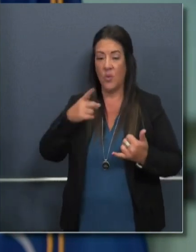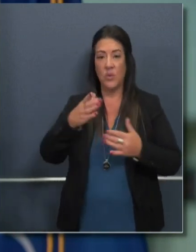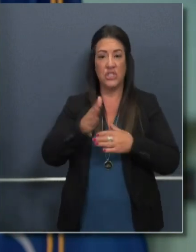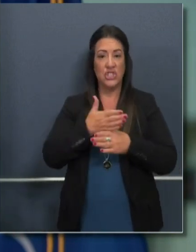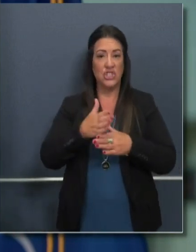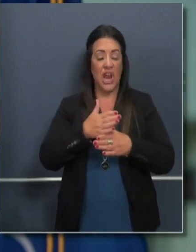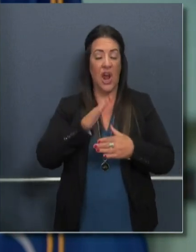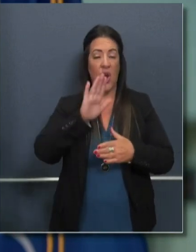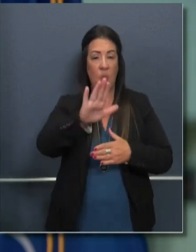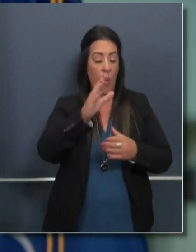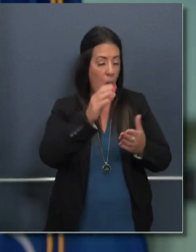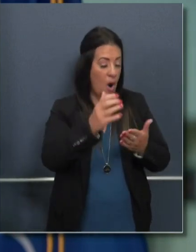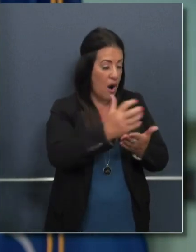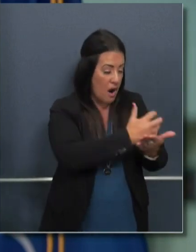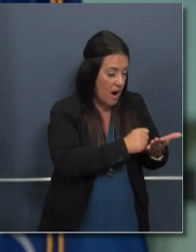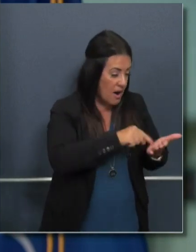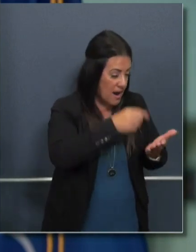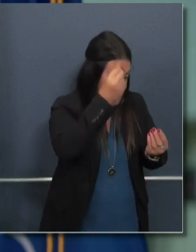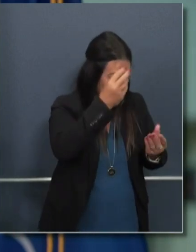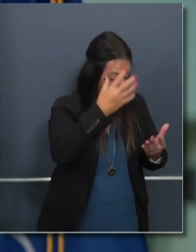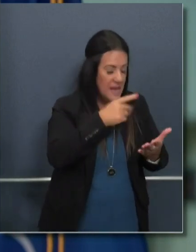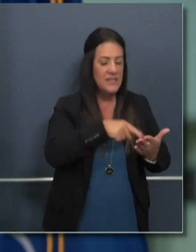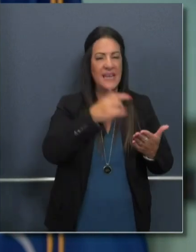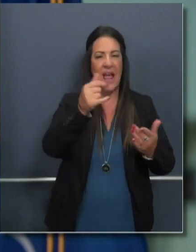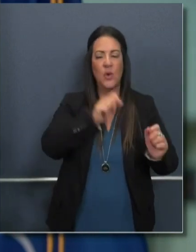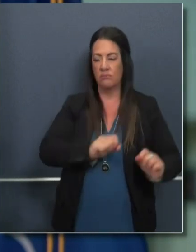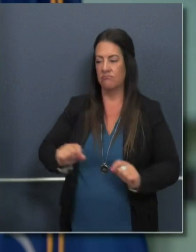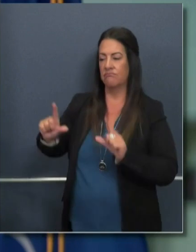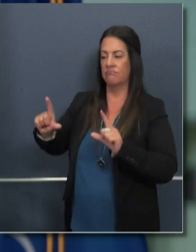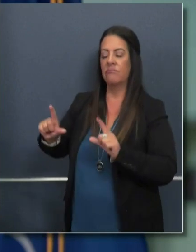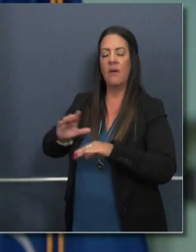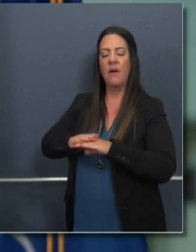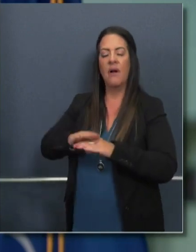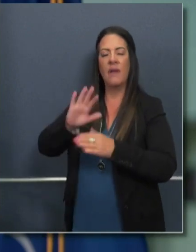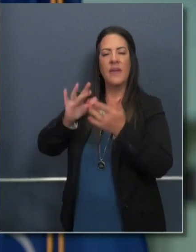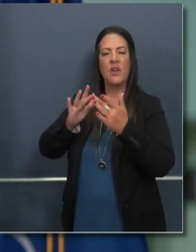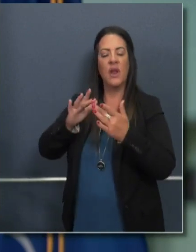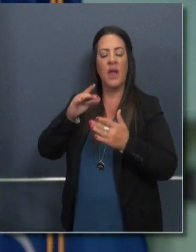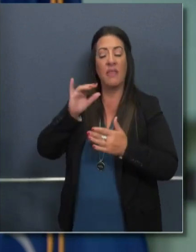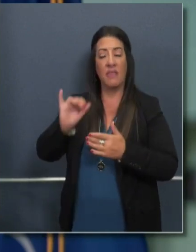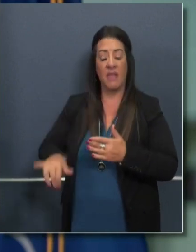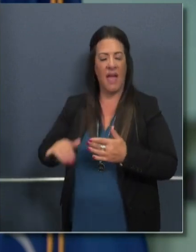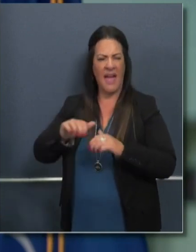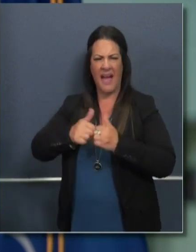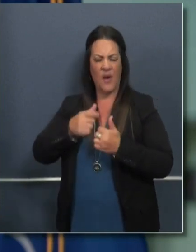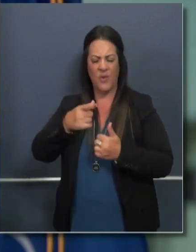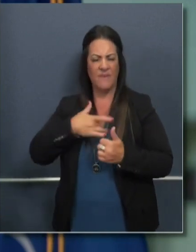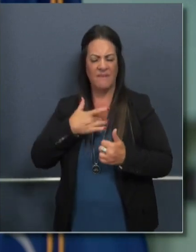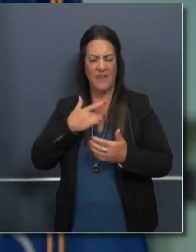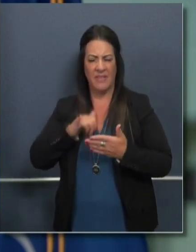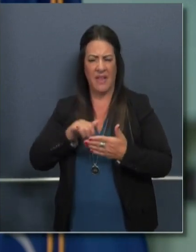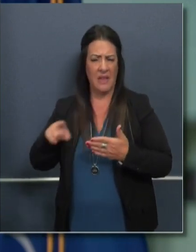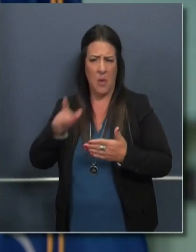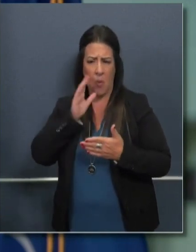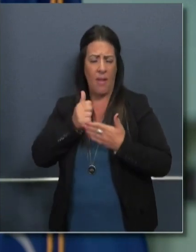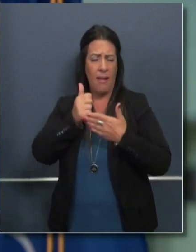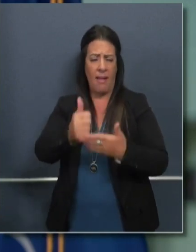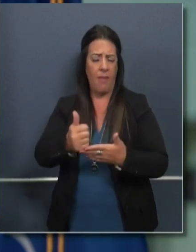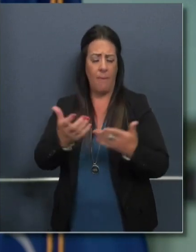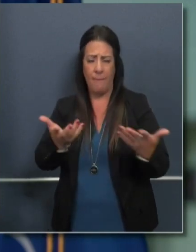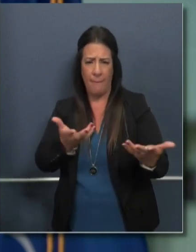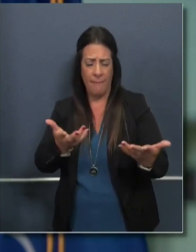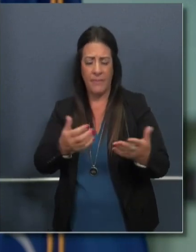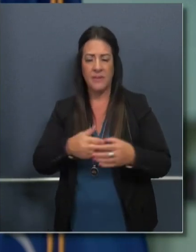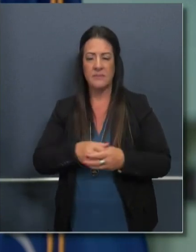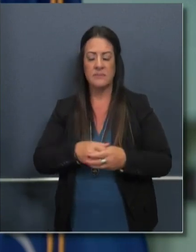in California? Is part of this an effort to make sure that counties are all operating on the same page? And then will the state be